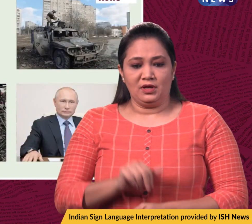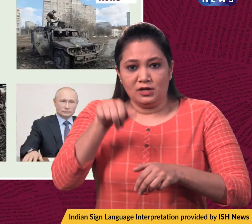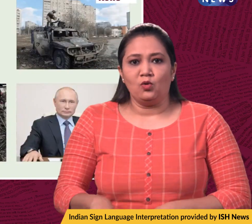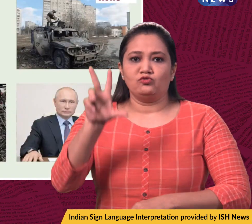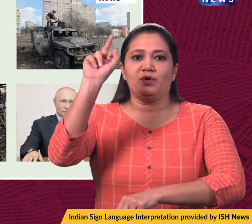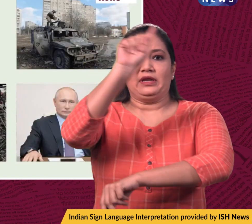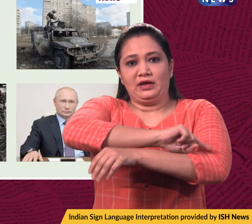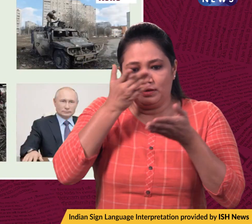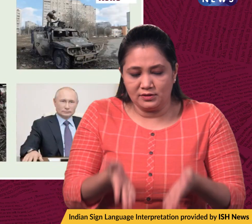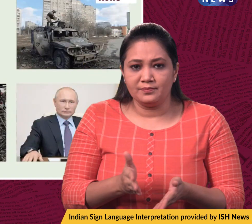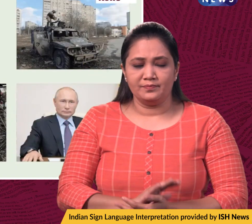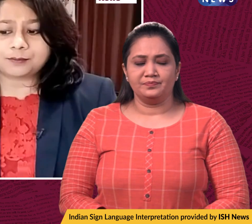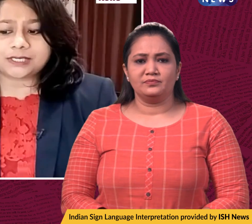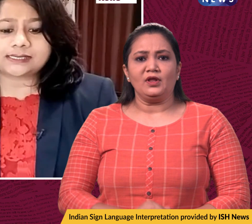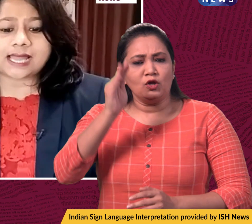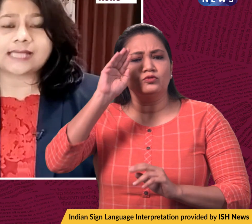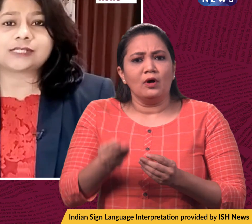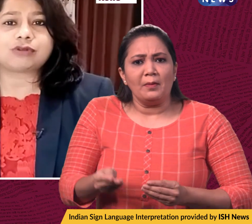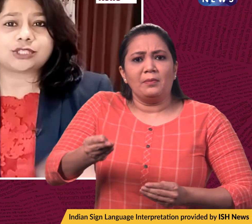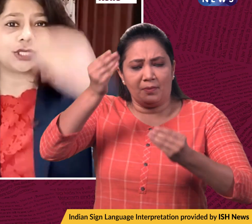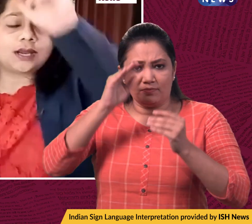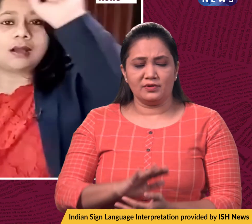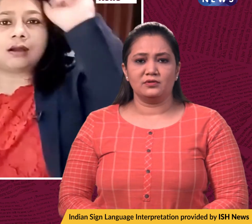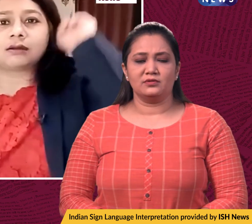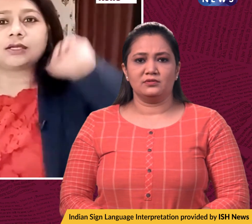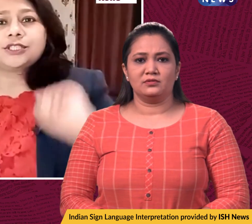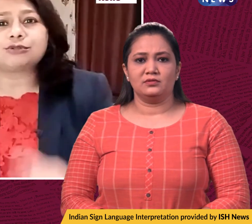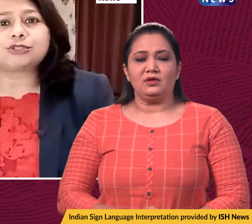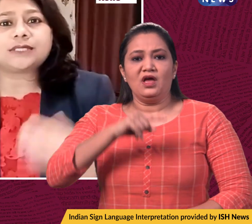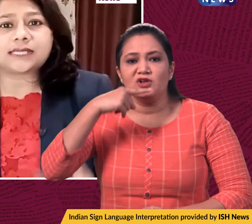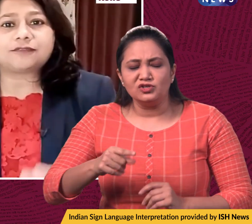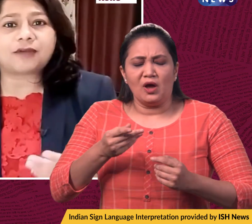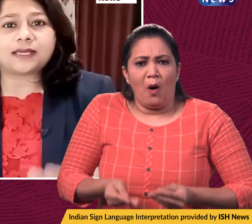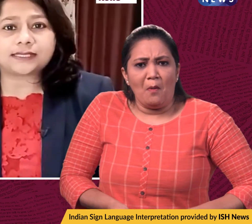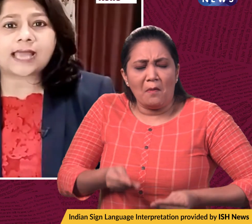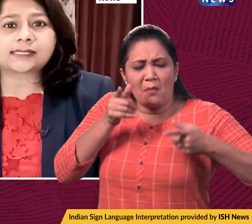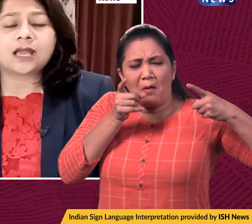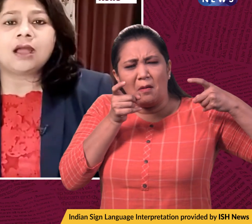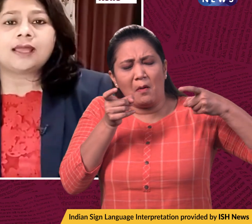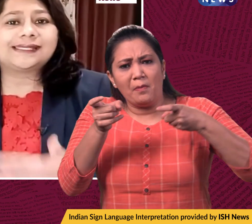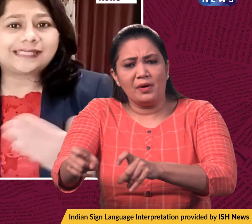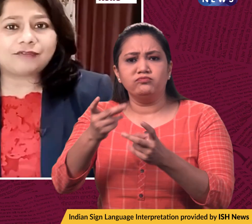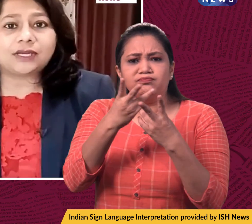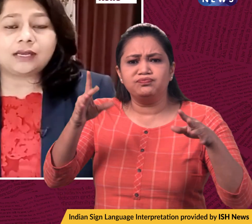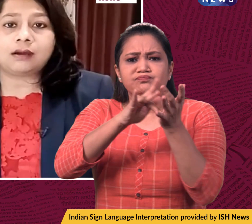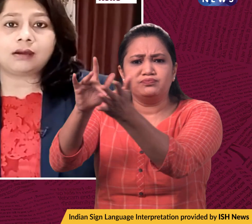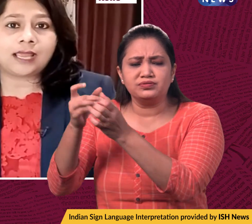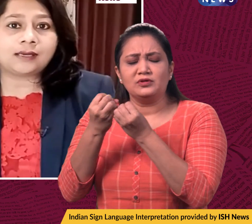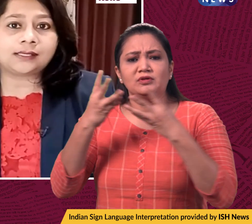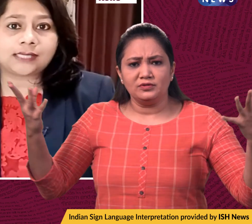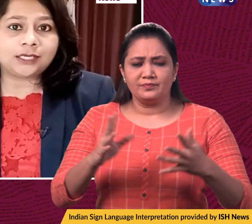day 20 and there are updates as Russia continues to intensify attacks in